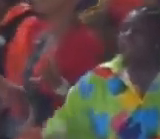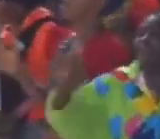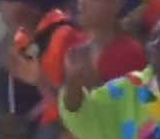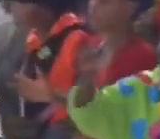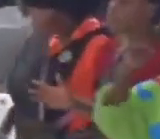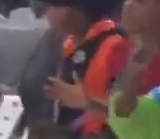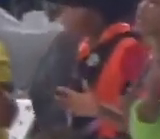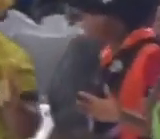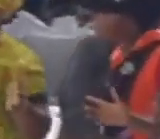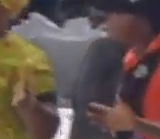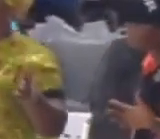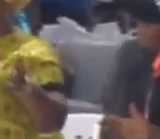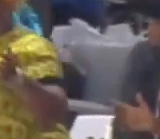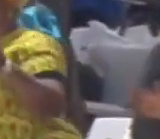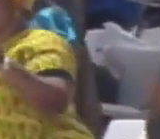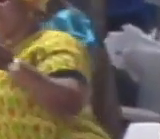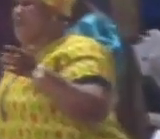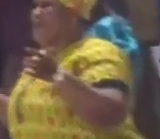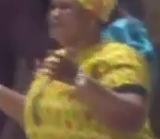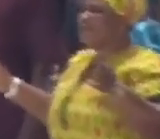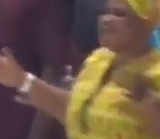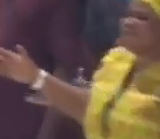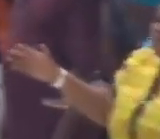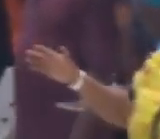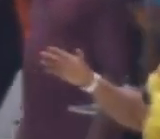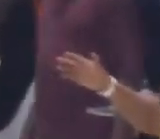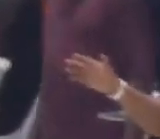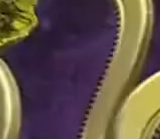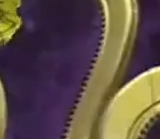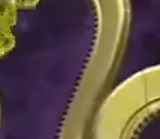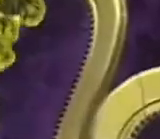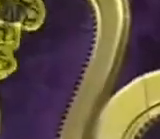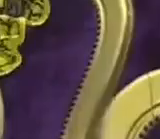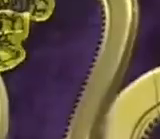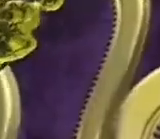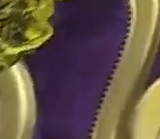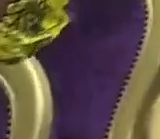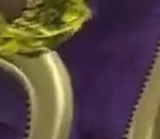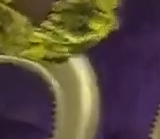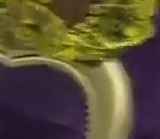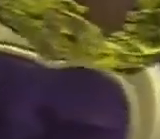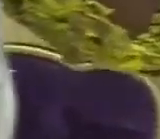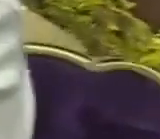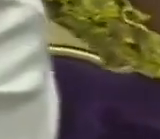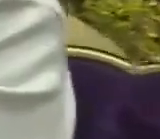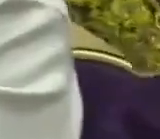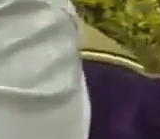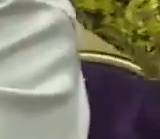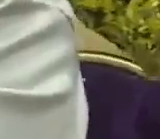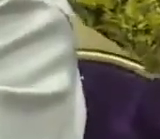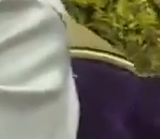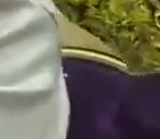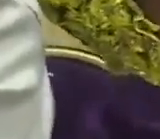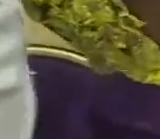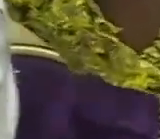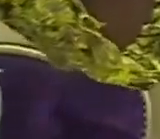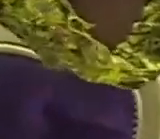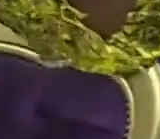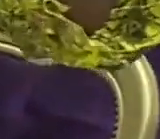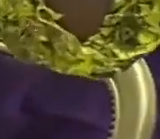me. Just let me please you. Let me please